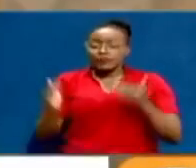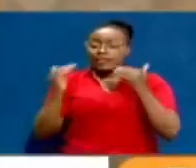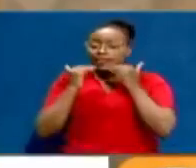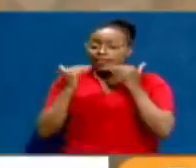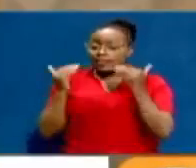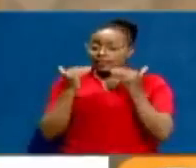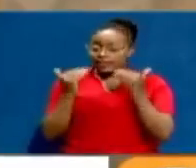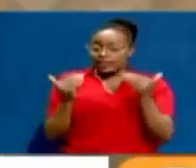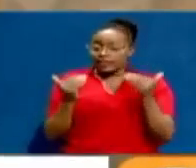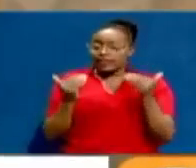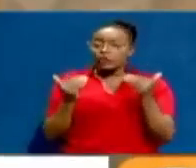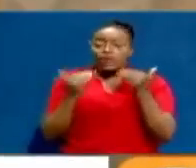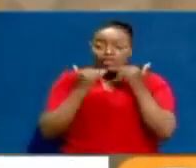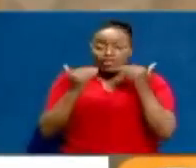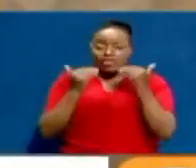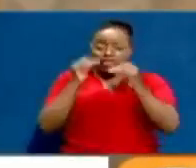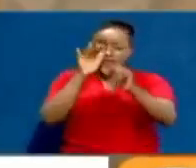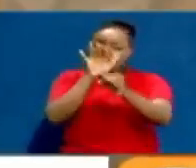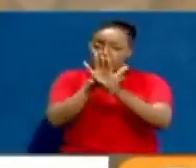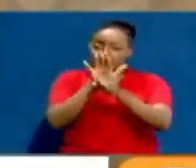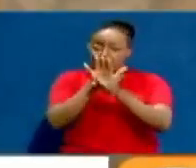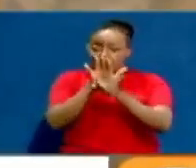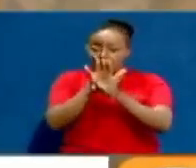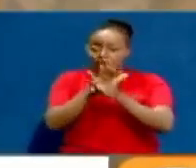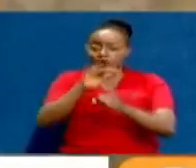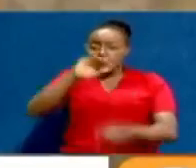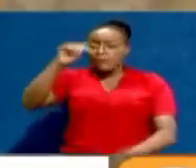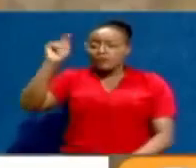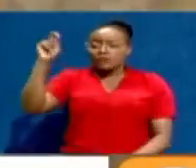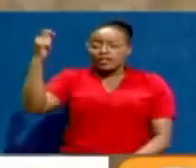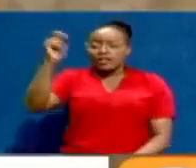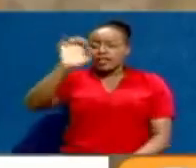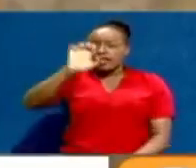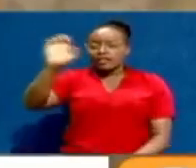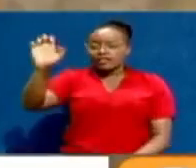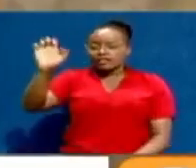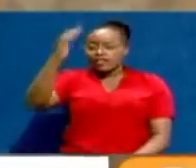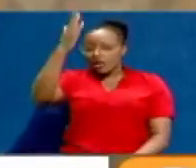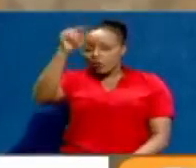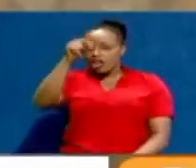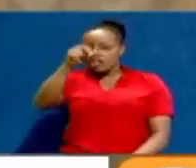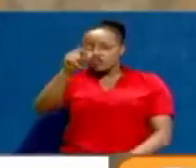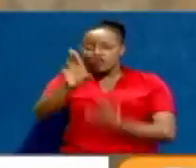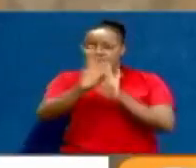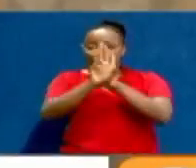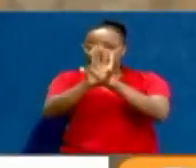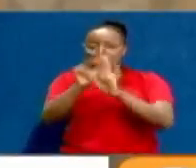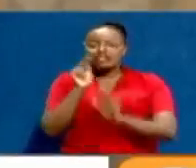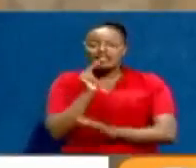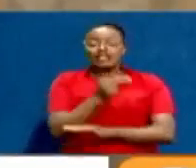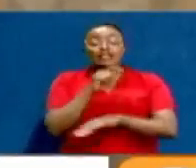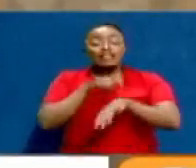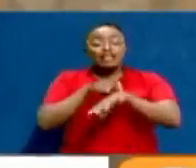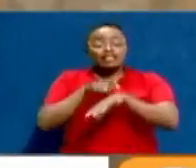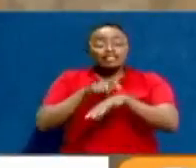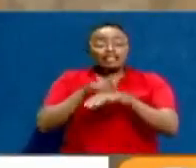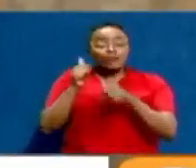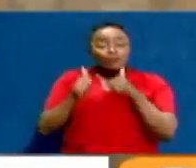Tunashukuru, kuna shukrani za dhati kwa Mount Kenya East. Muna tusimamia kutoka wakati